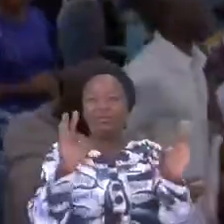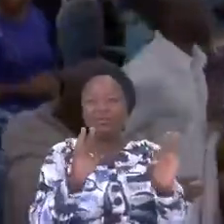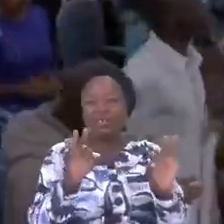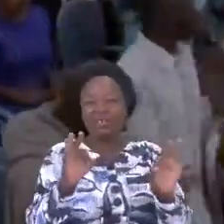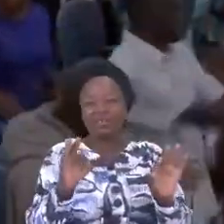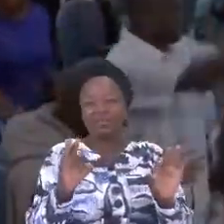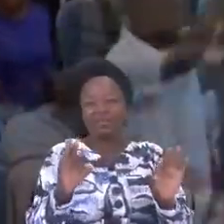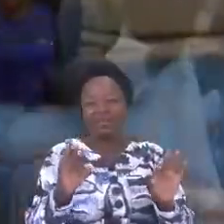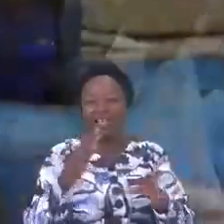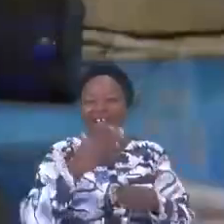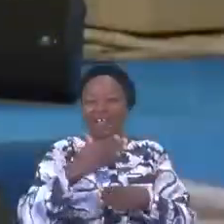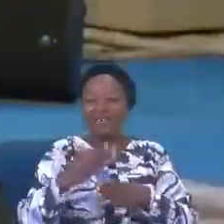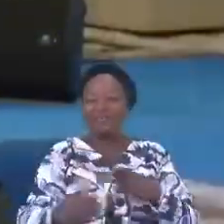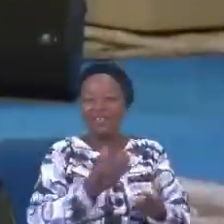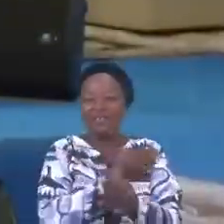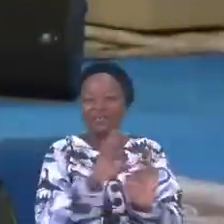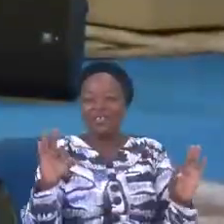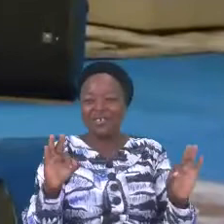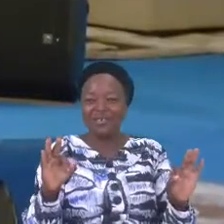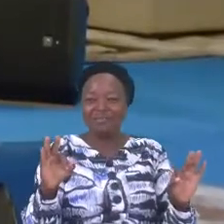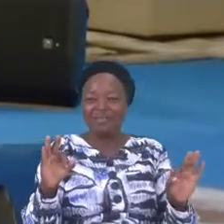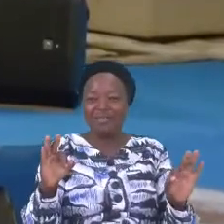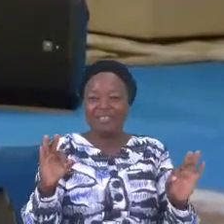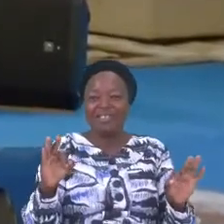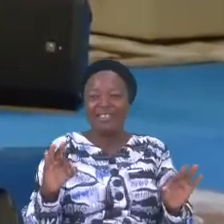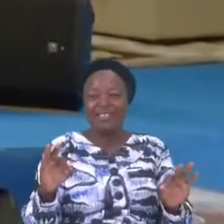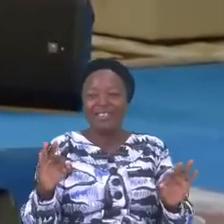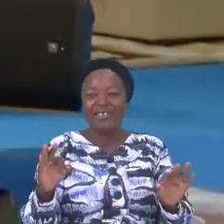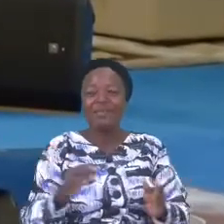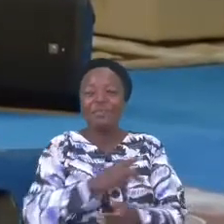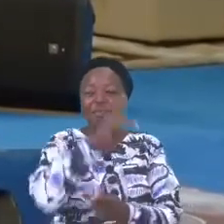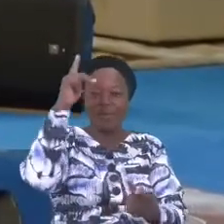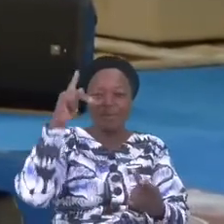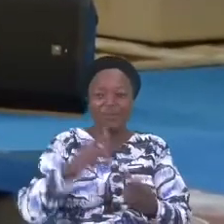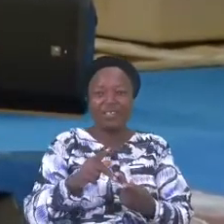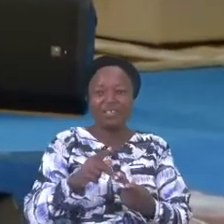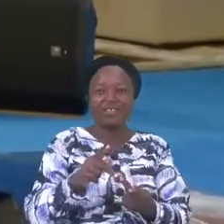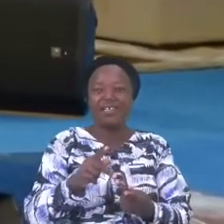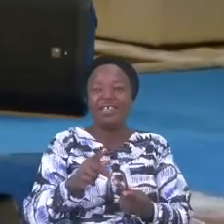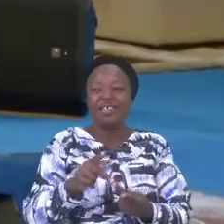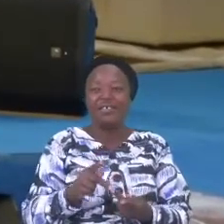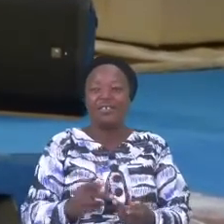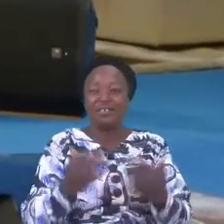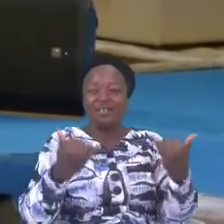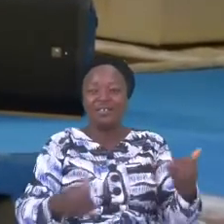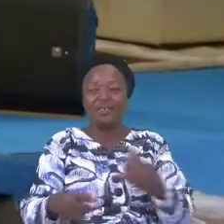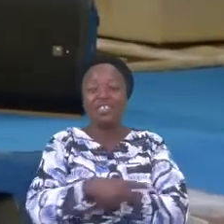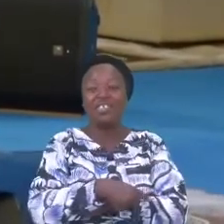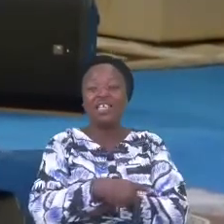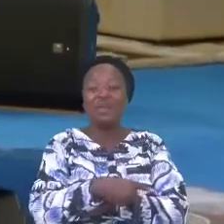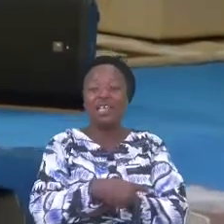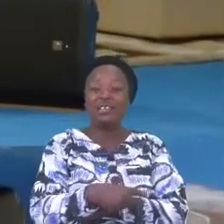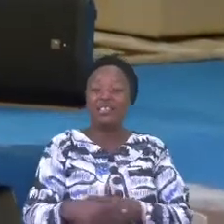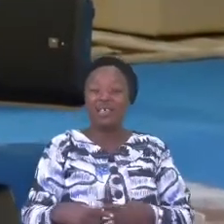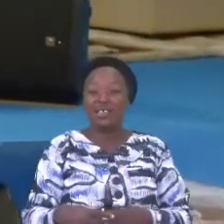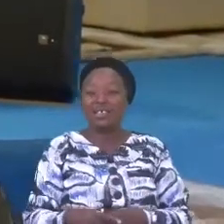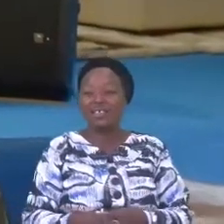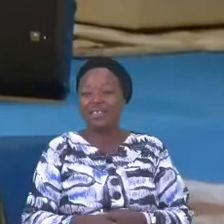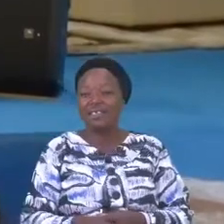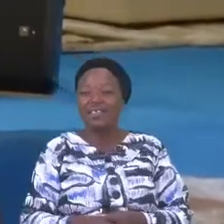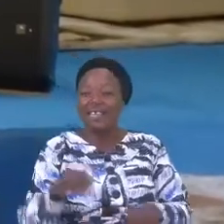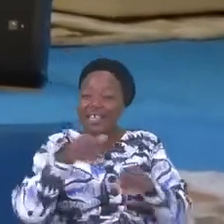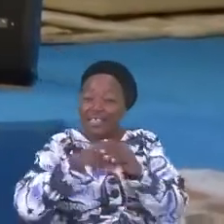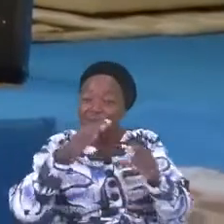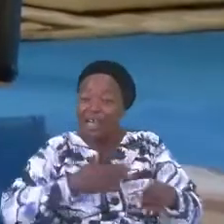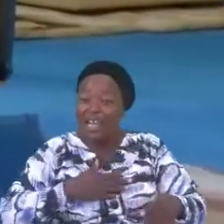Total. Complete. Perfect. Today, in my